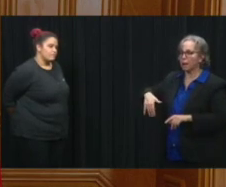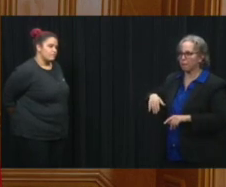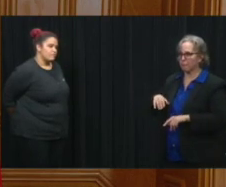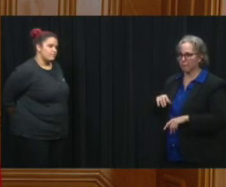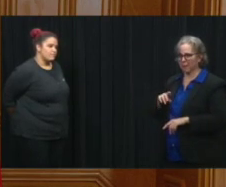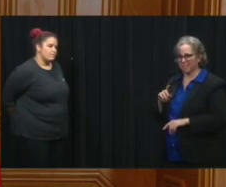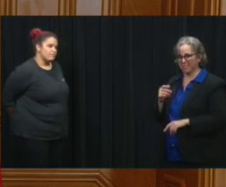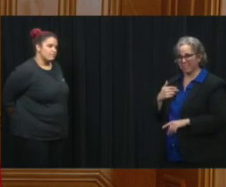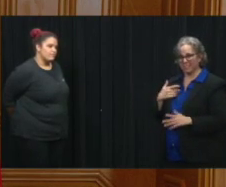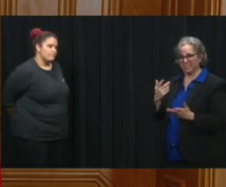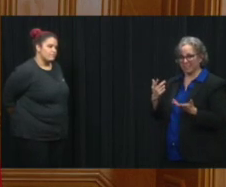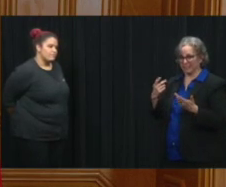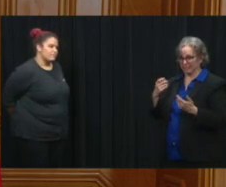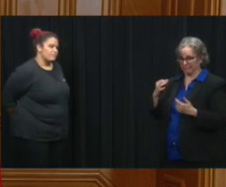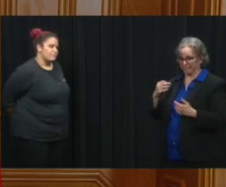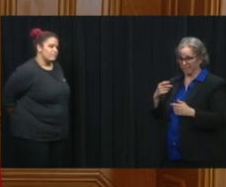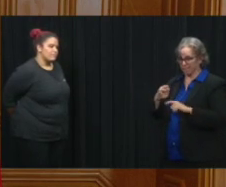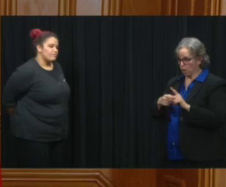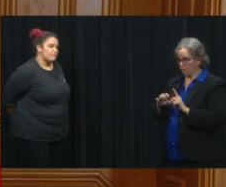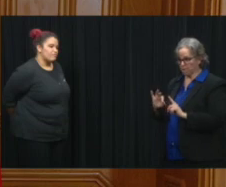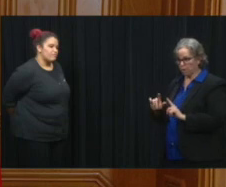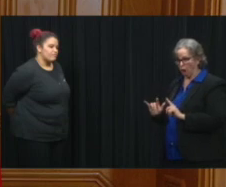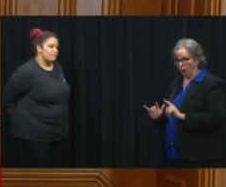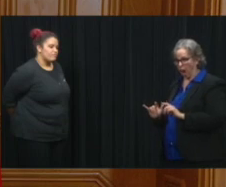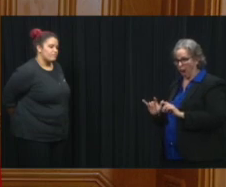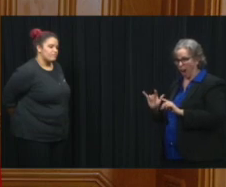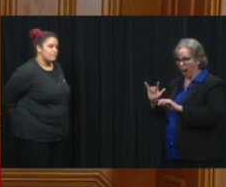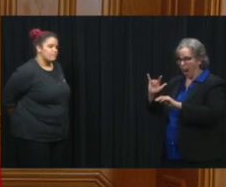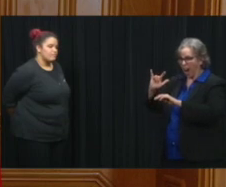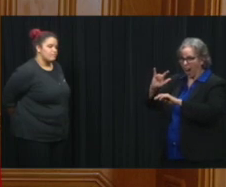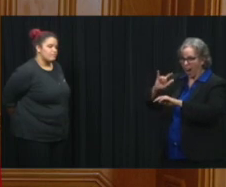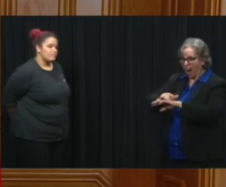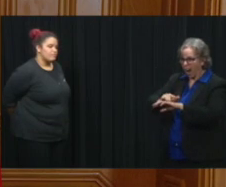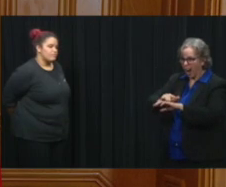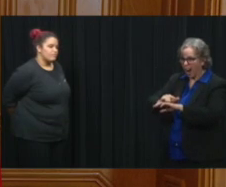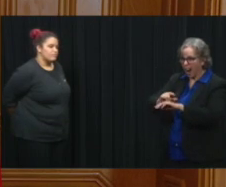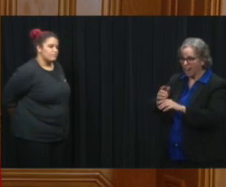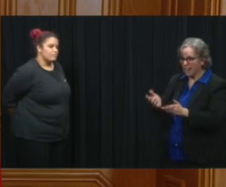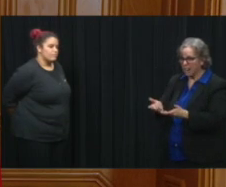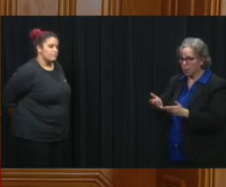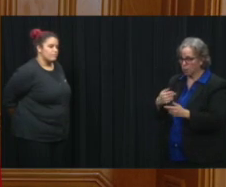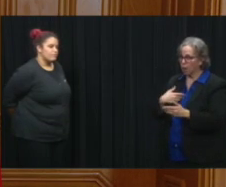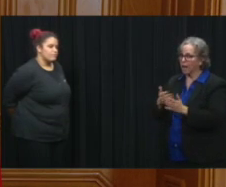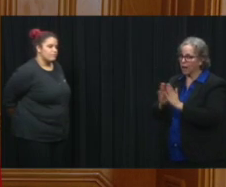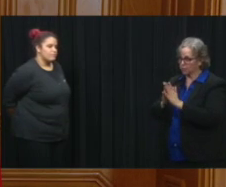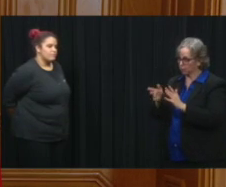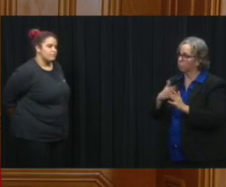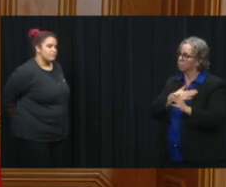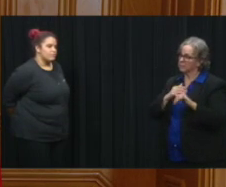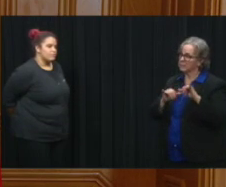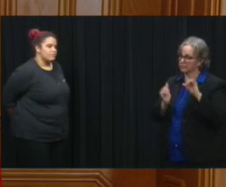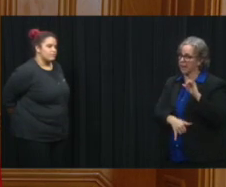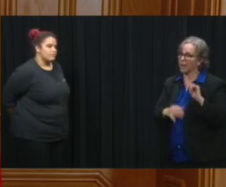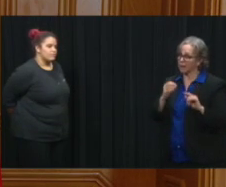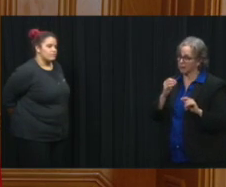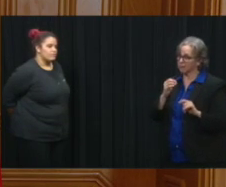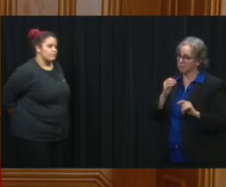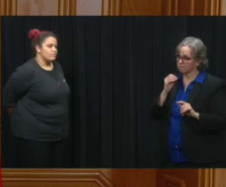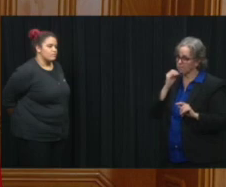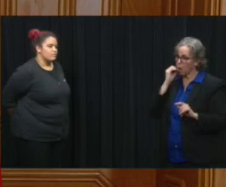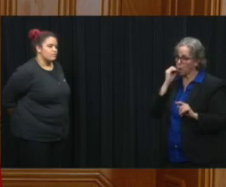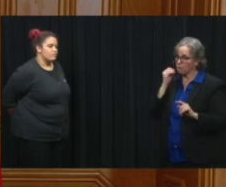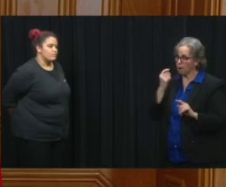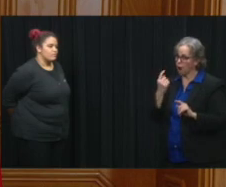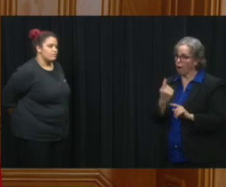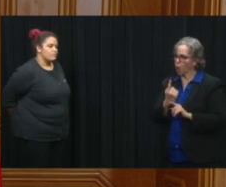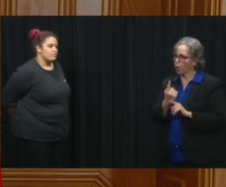please, we would ask you to, quarantine yourself for 14 days. I mean, I know people who have done this voluntarily, people who have come